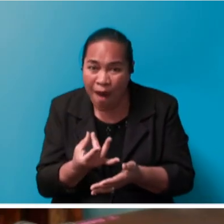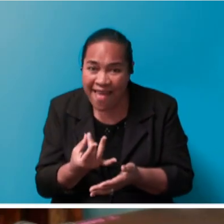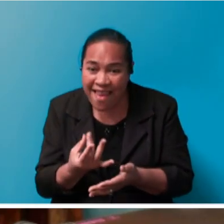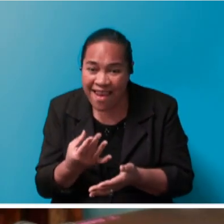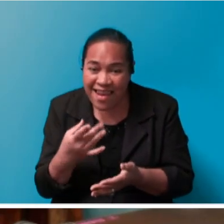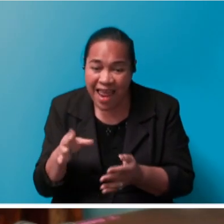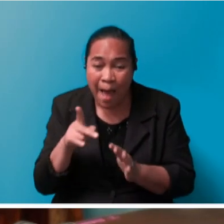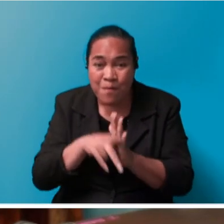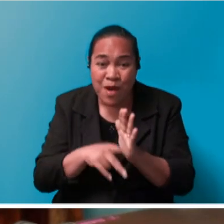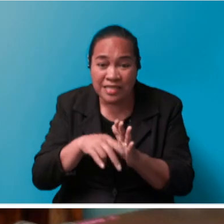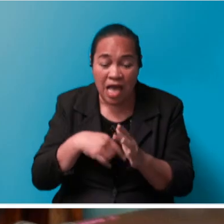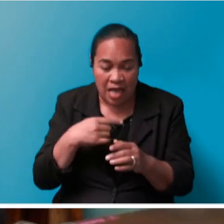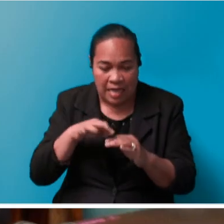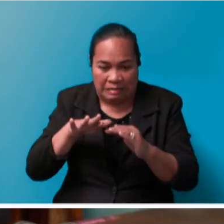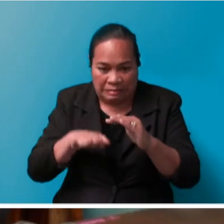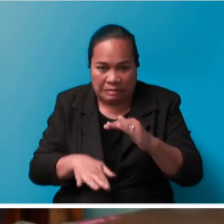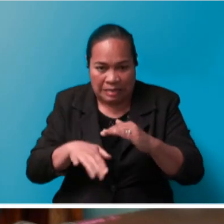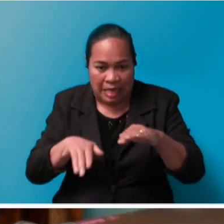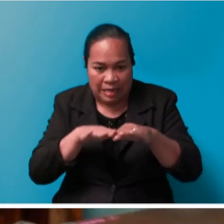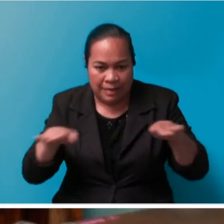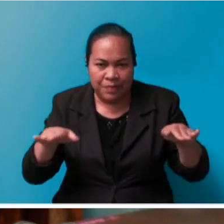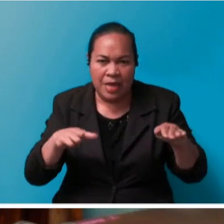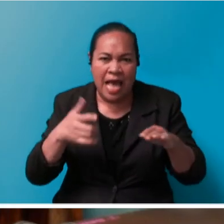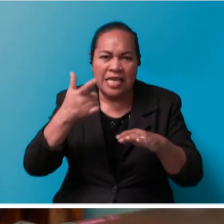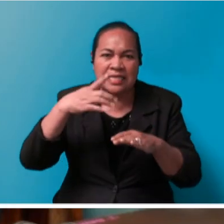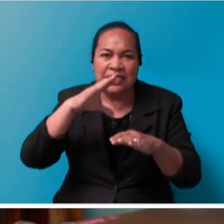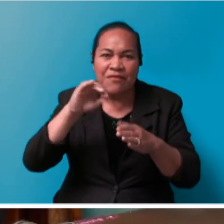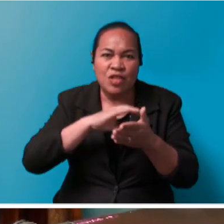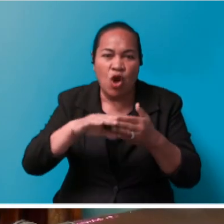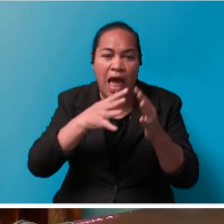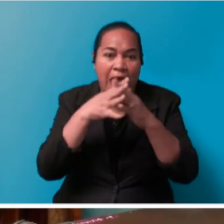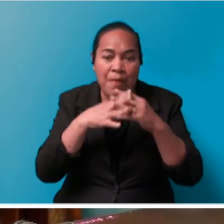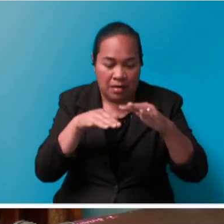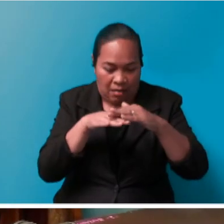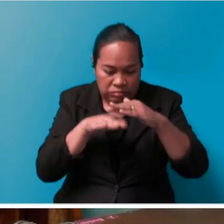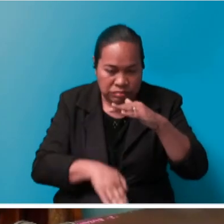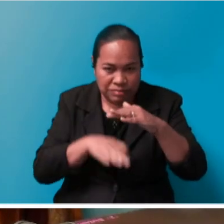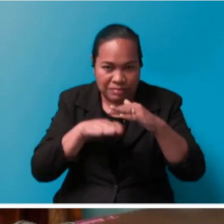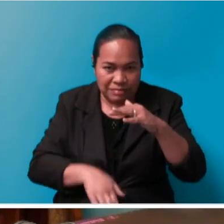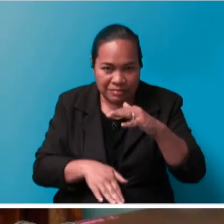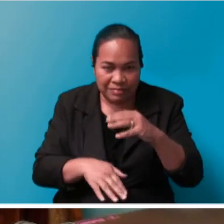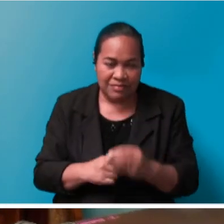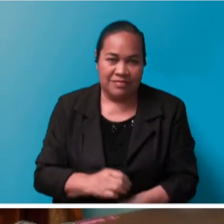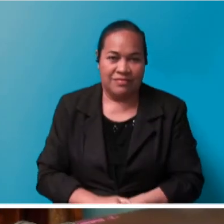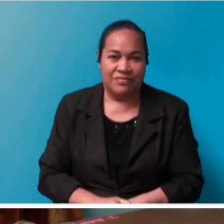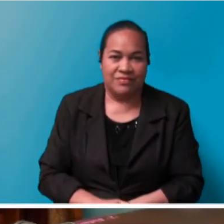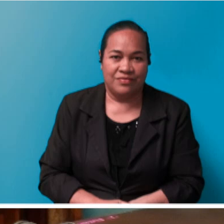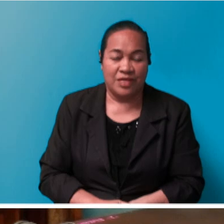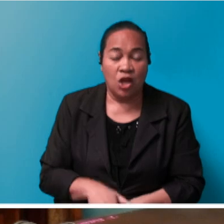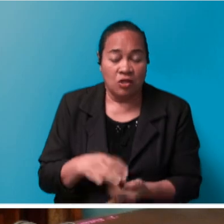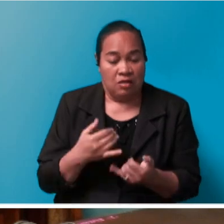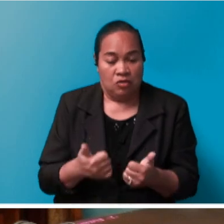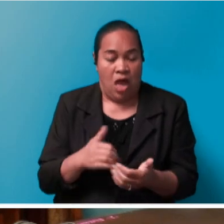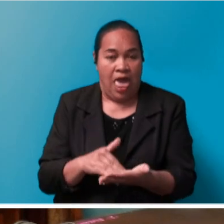continues to be below the US $70 per barrel mark, which is again helpful to